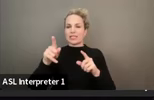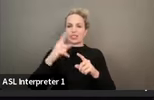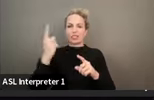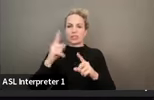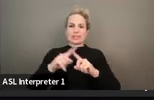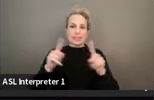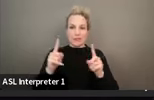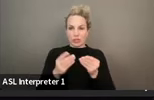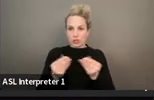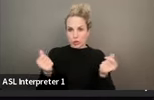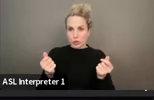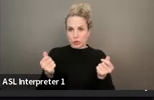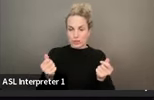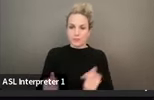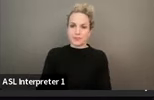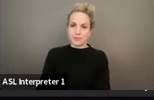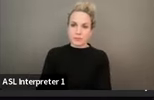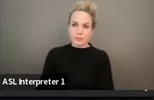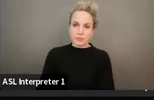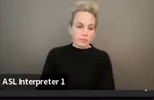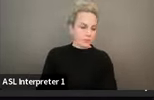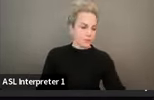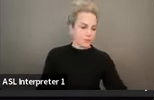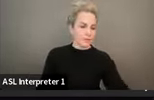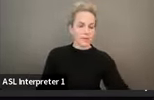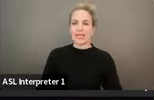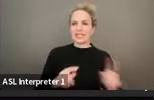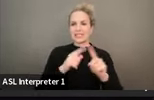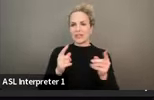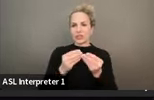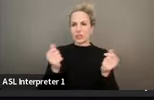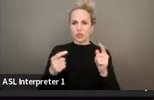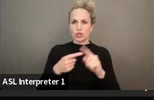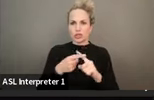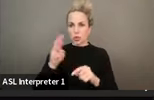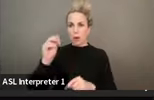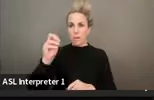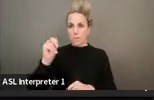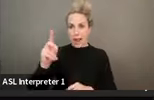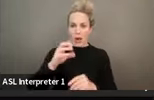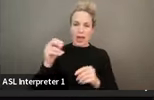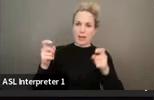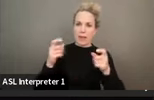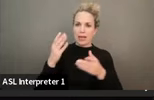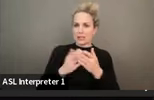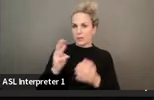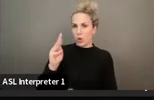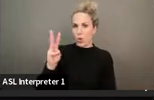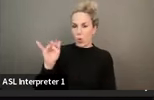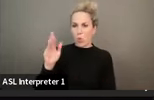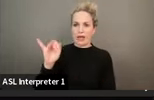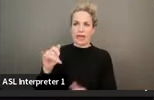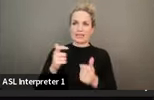different solution, essentially, to mount things and to manage some of the wires. That's a huge kind